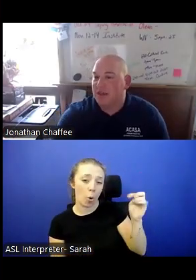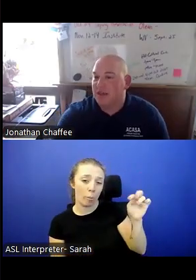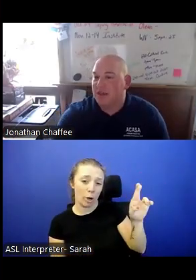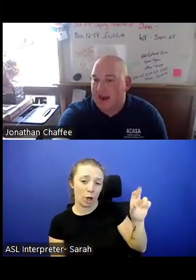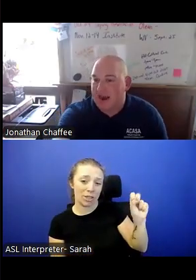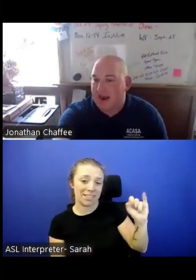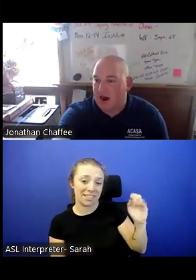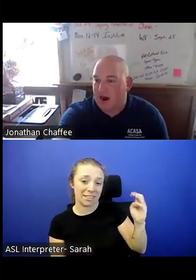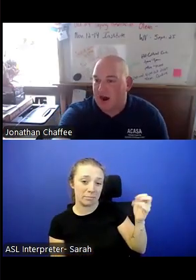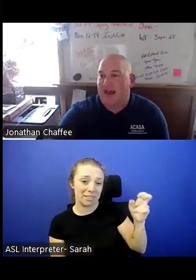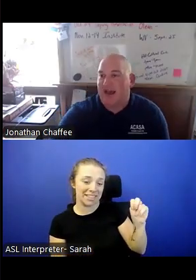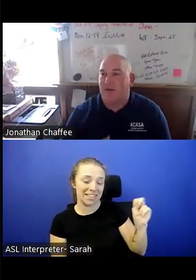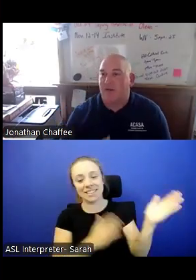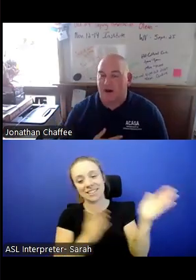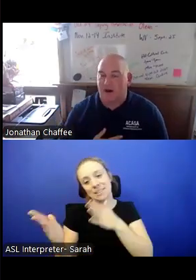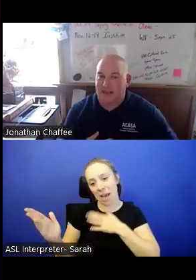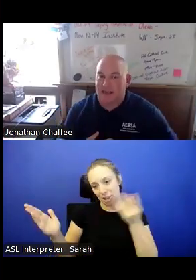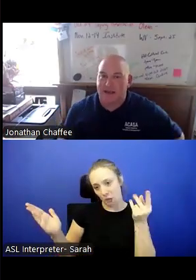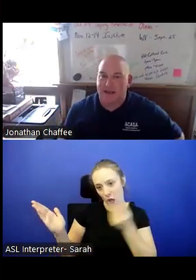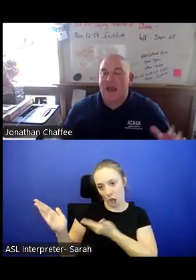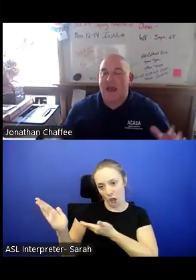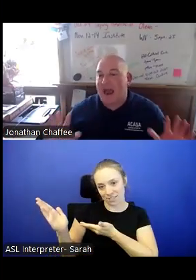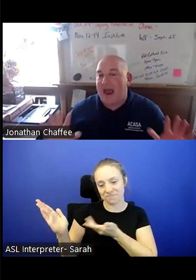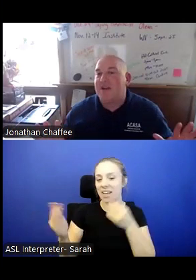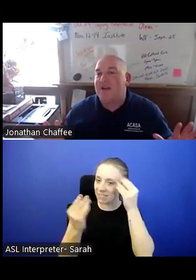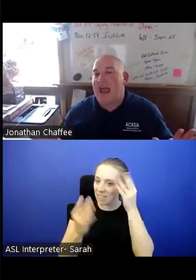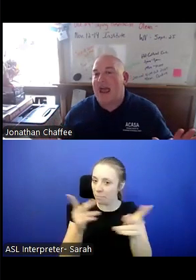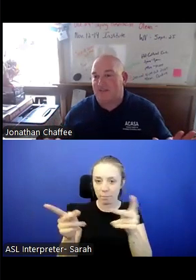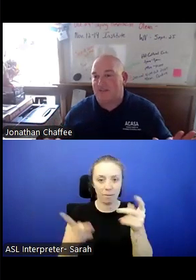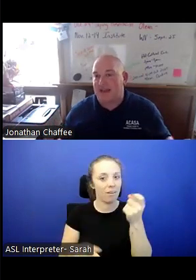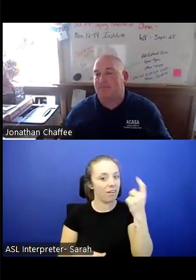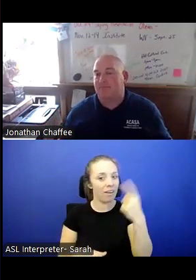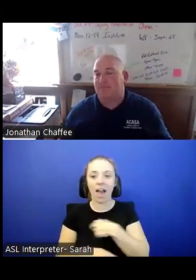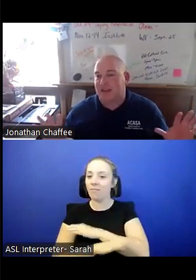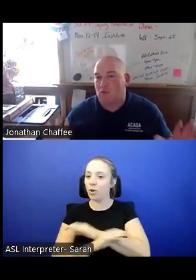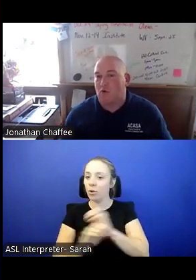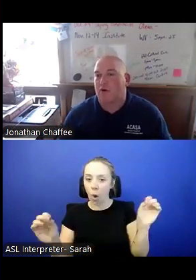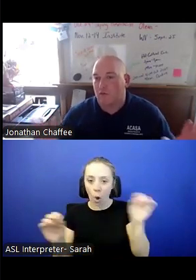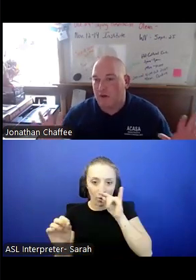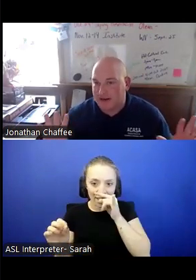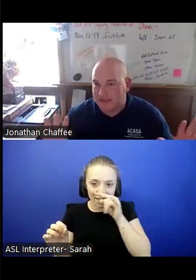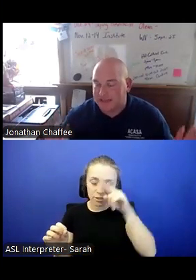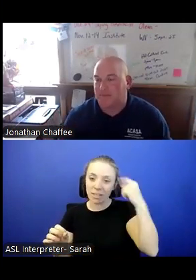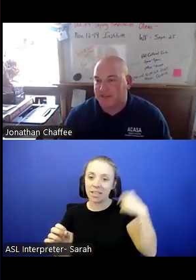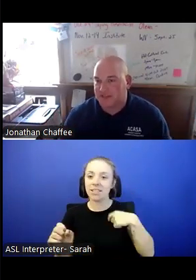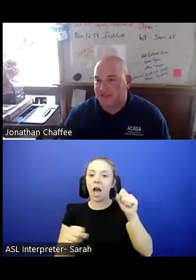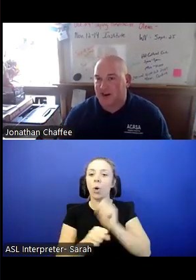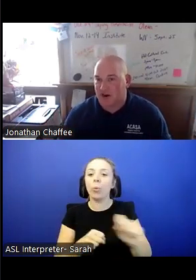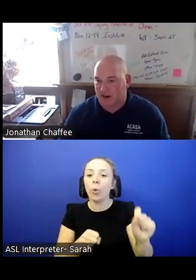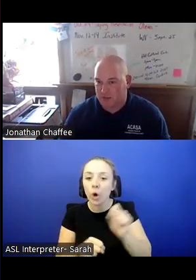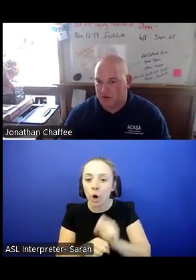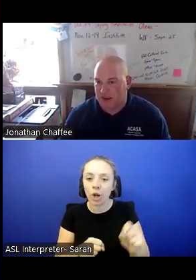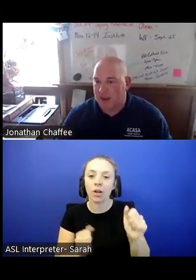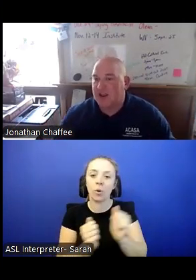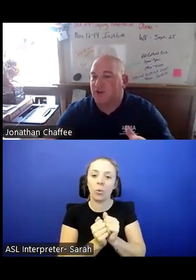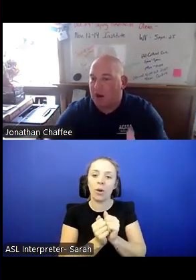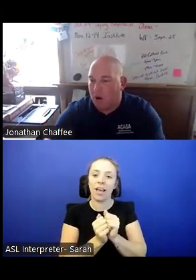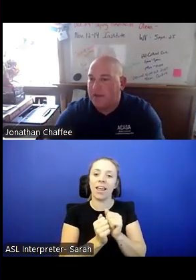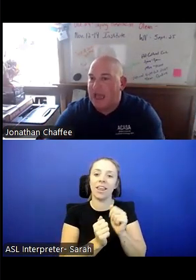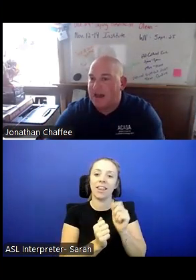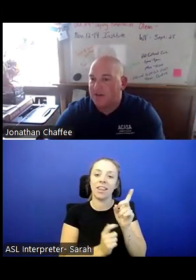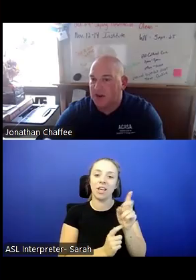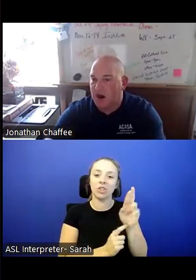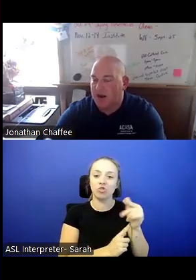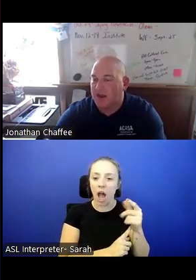same thing with my dog. I tell people all the time, I do not have kids because I work in substances in our community. So I